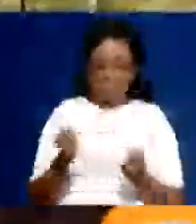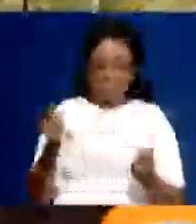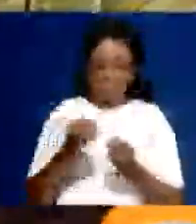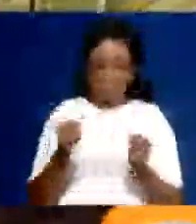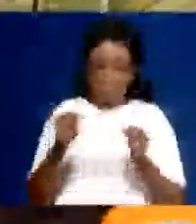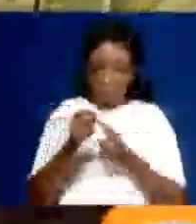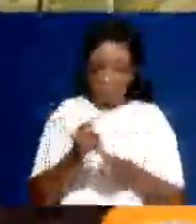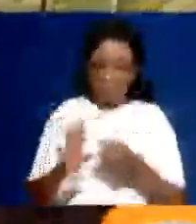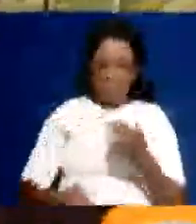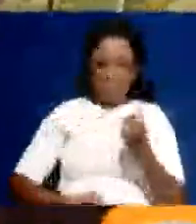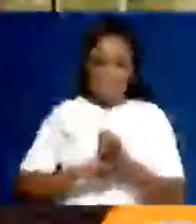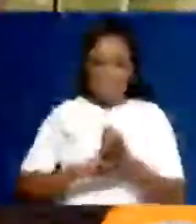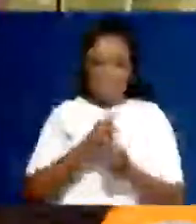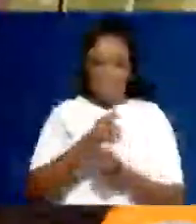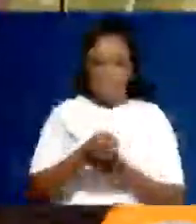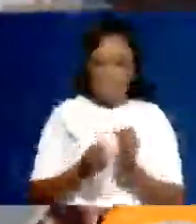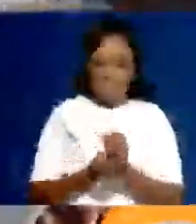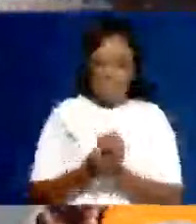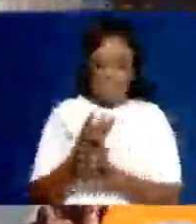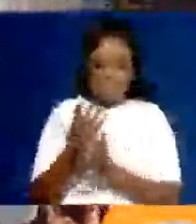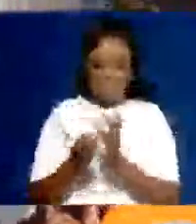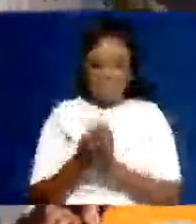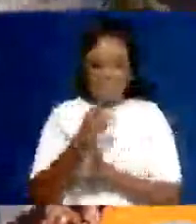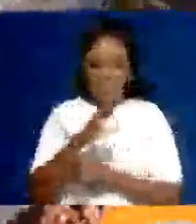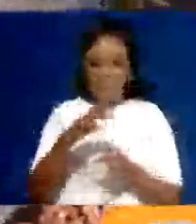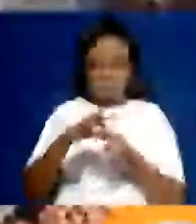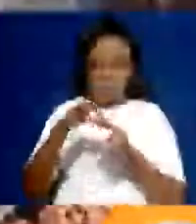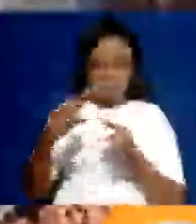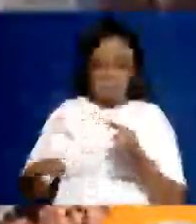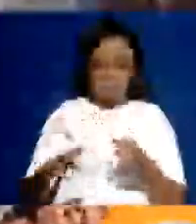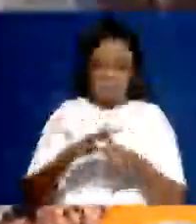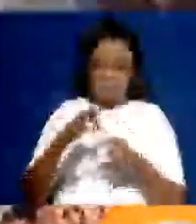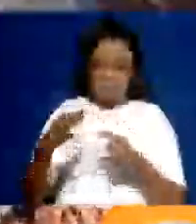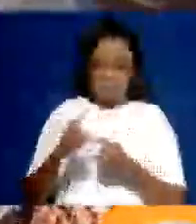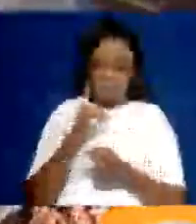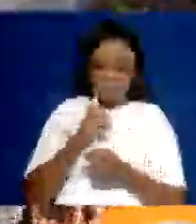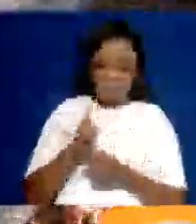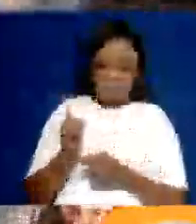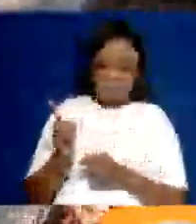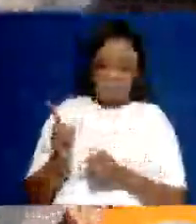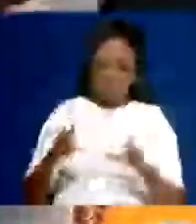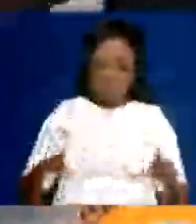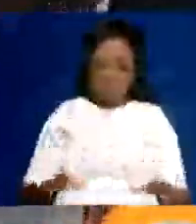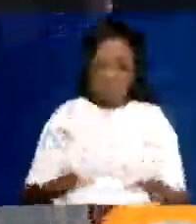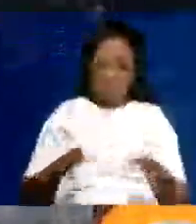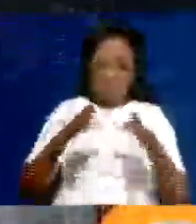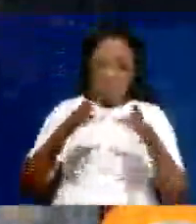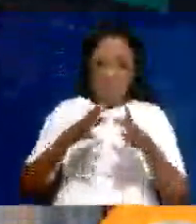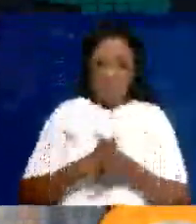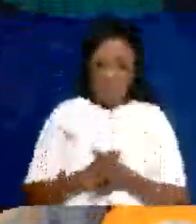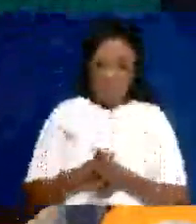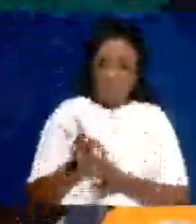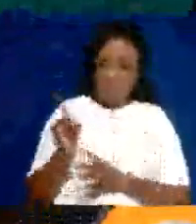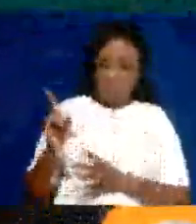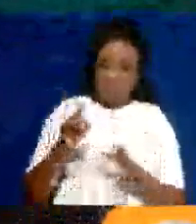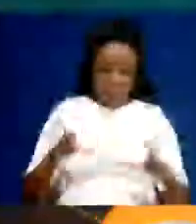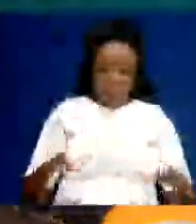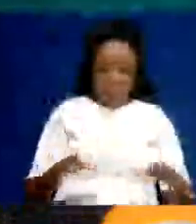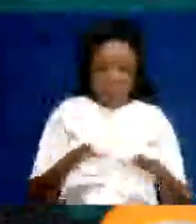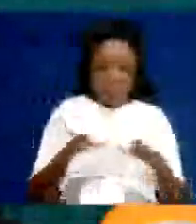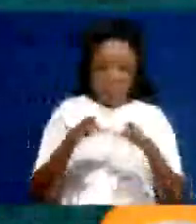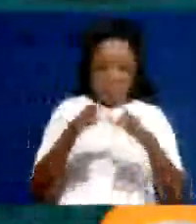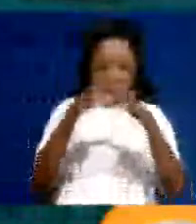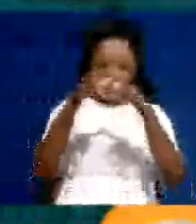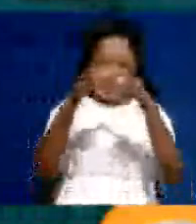support production of their vegetables. The farmers from two groups are setting up cone gardens, a type of vertical farming method